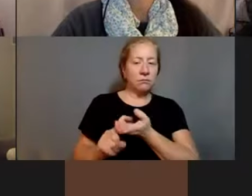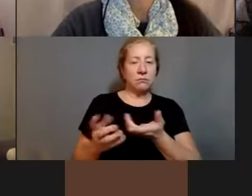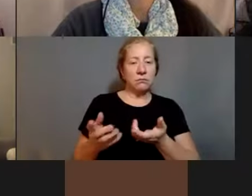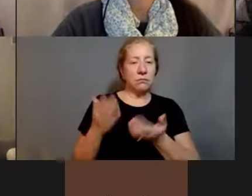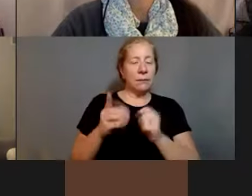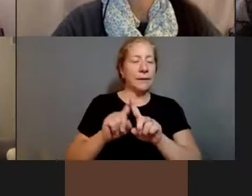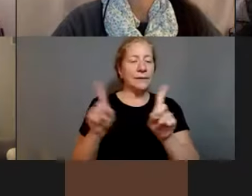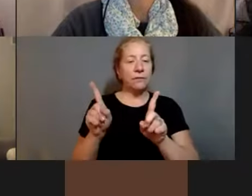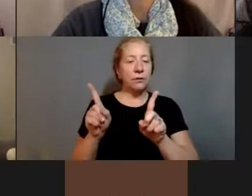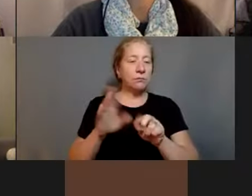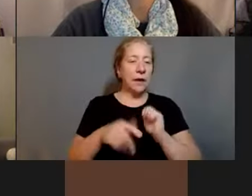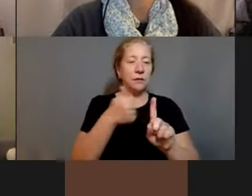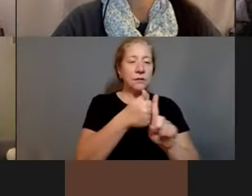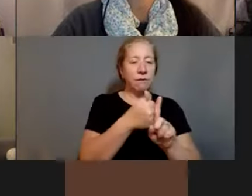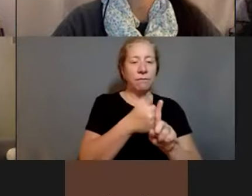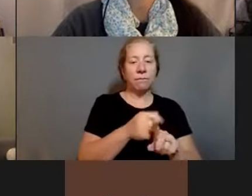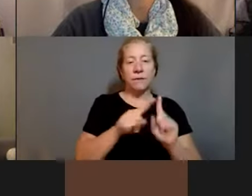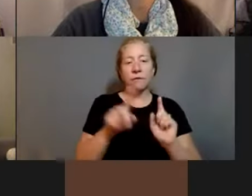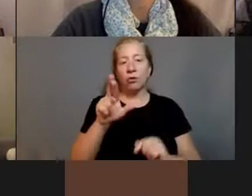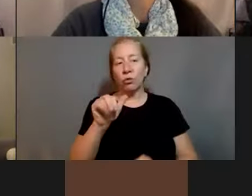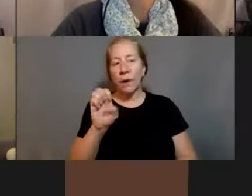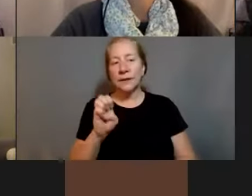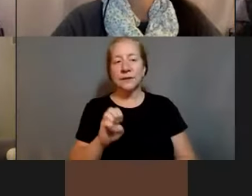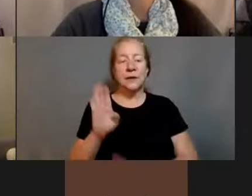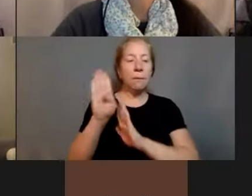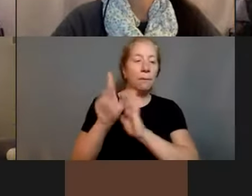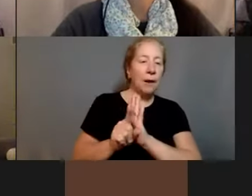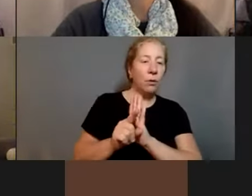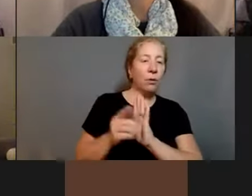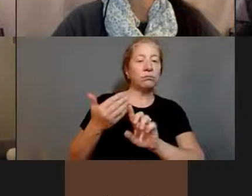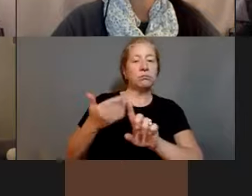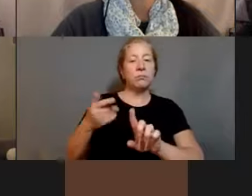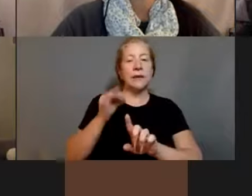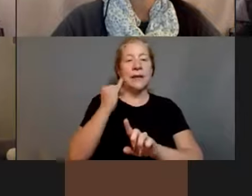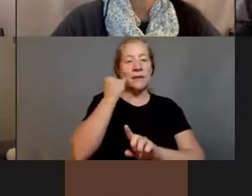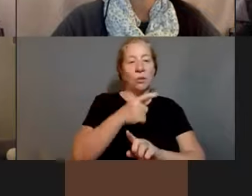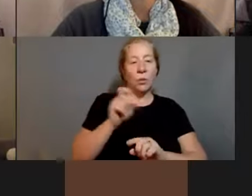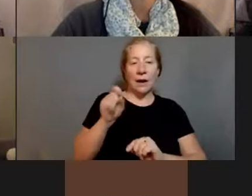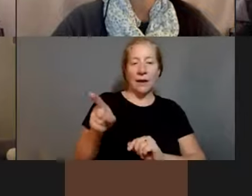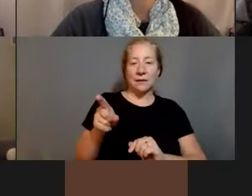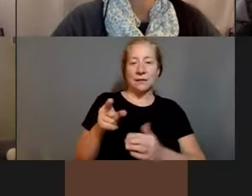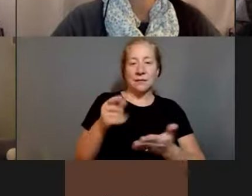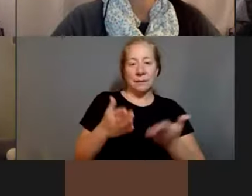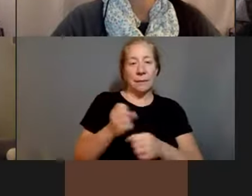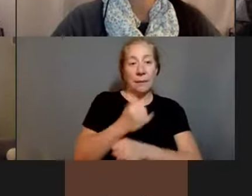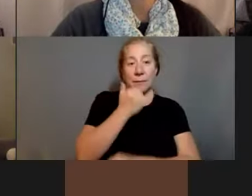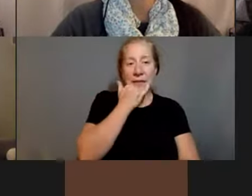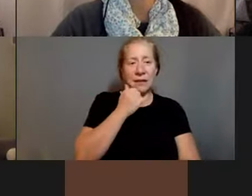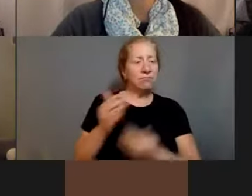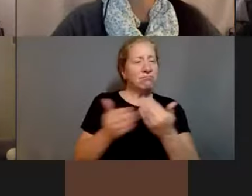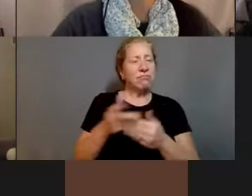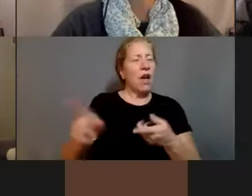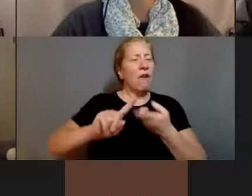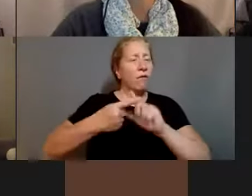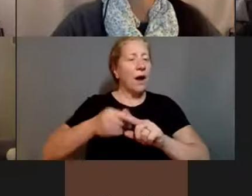different race, ethnicity, if you ask them, humbly, right, and you still might make a mistake, they can be helpful